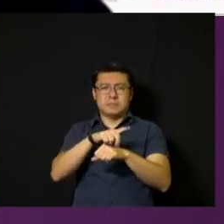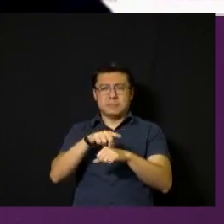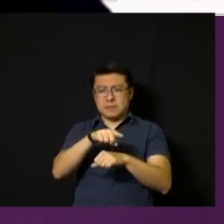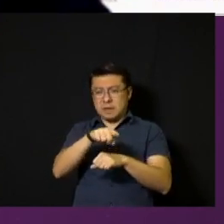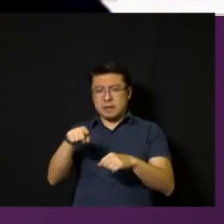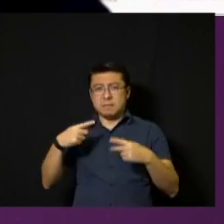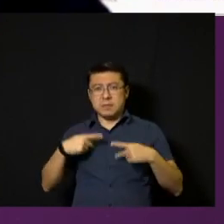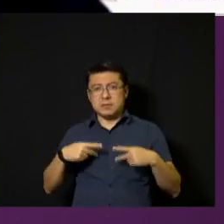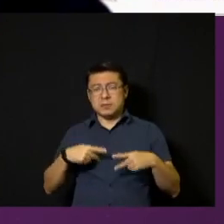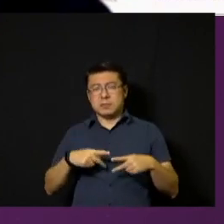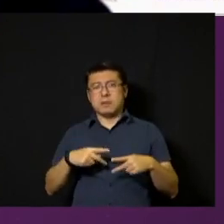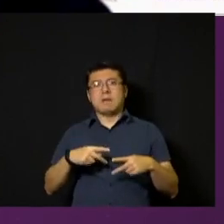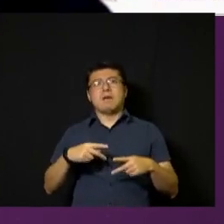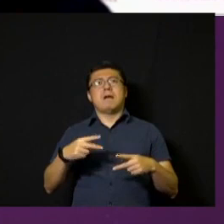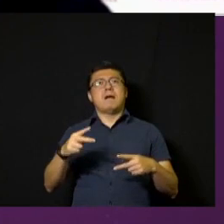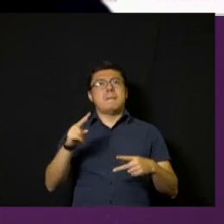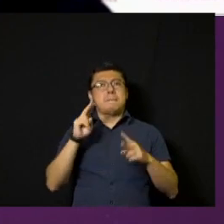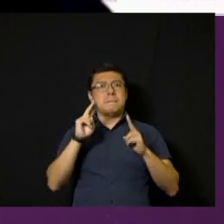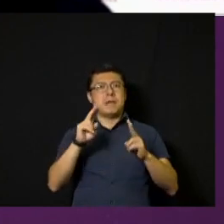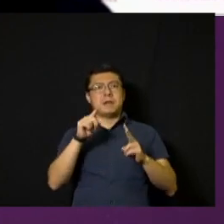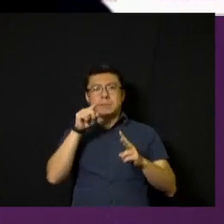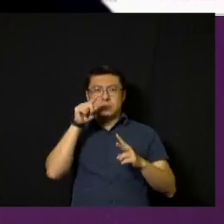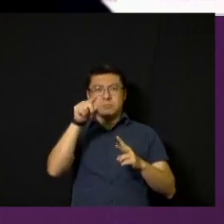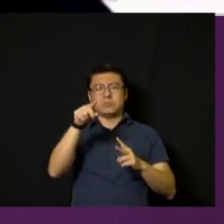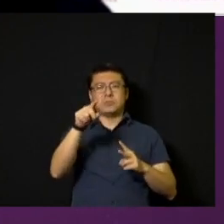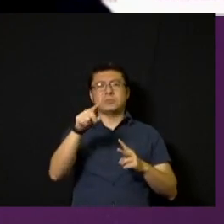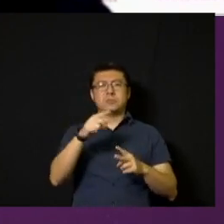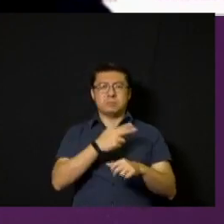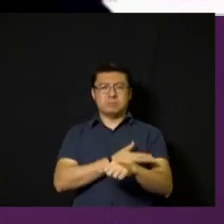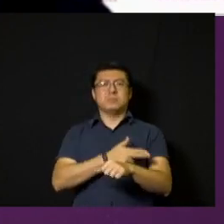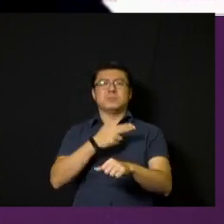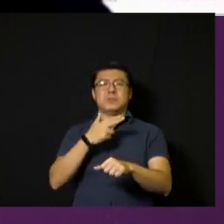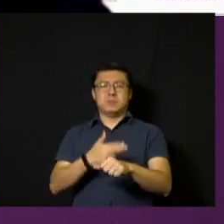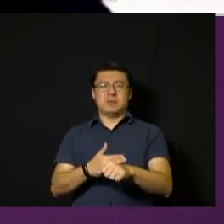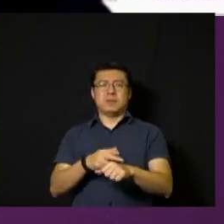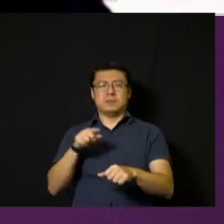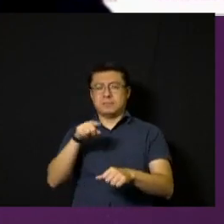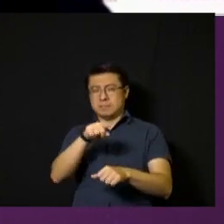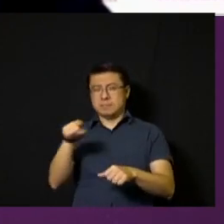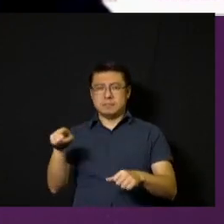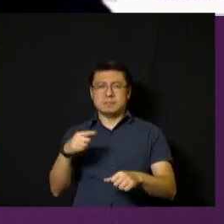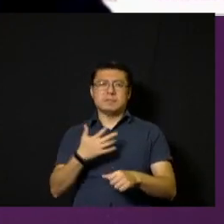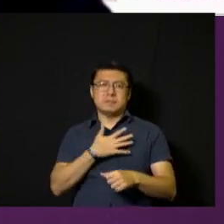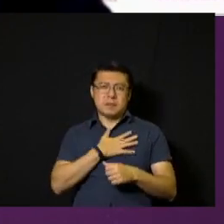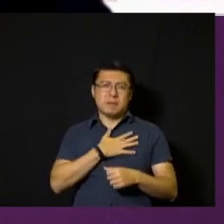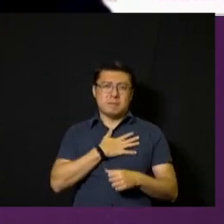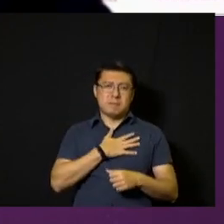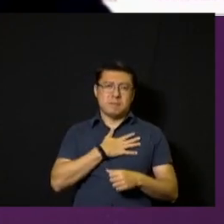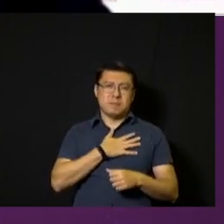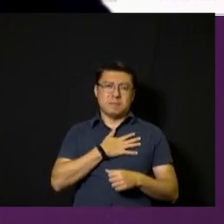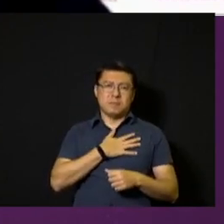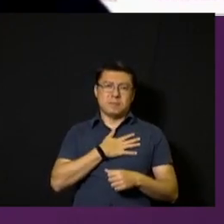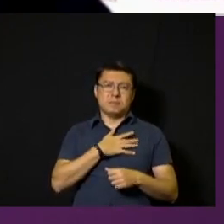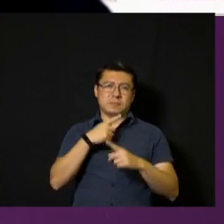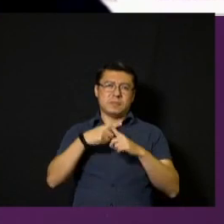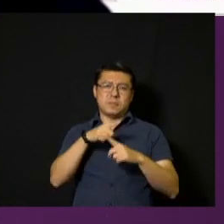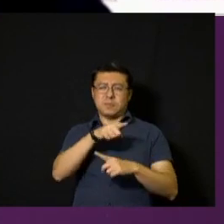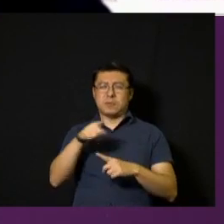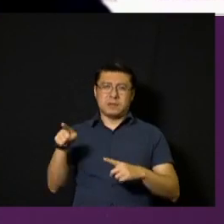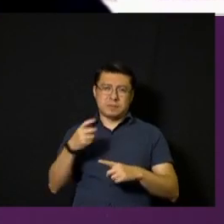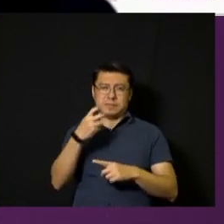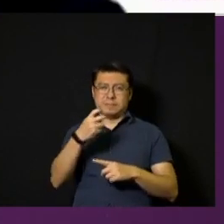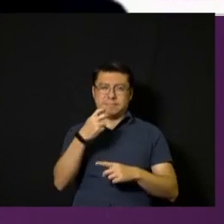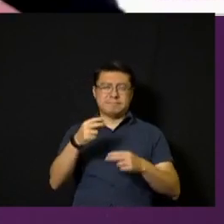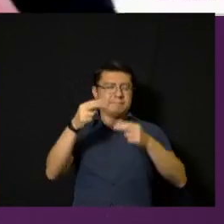feel that you are transparent. And they will feel you really love them. And that